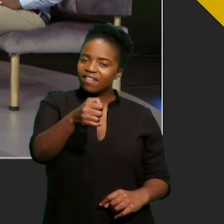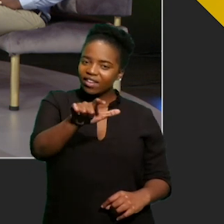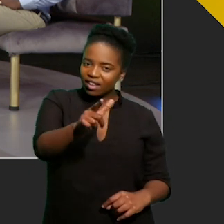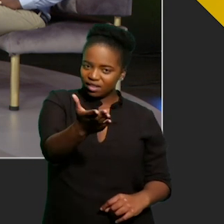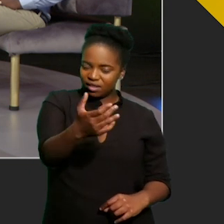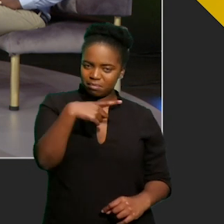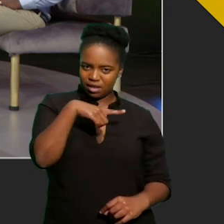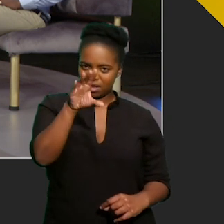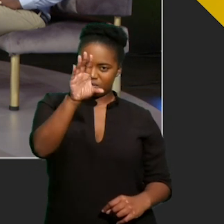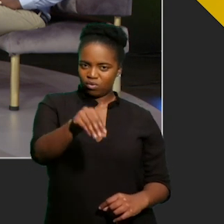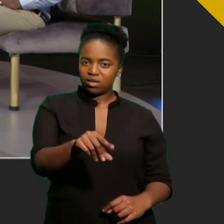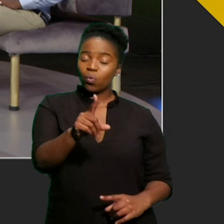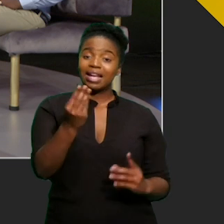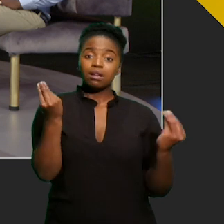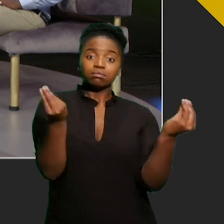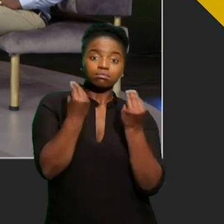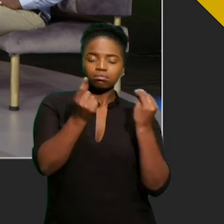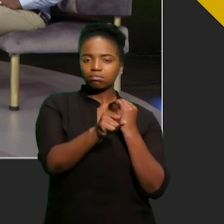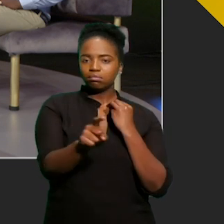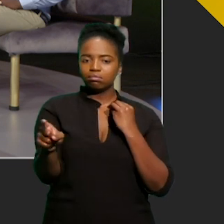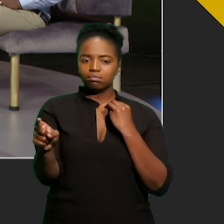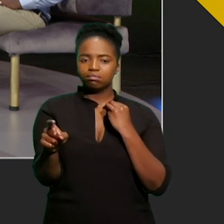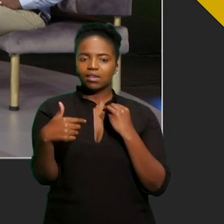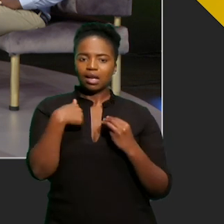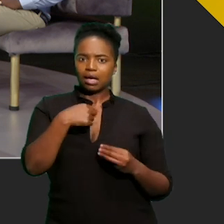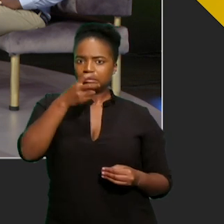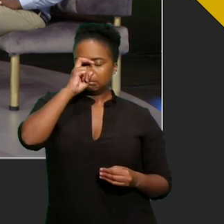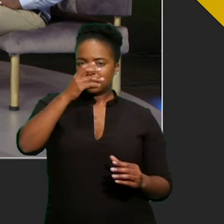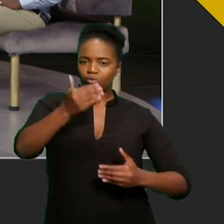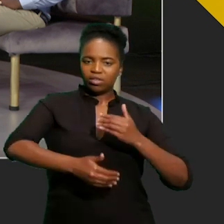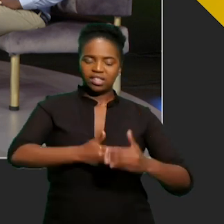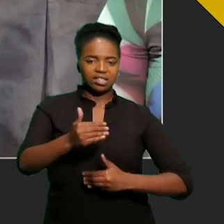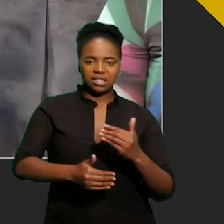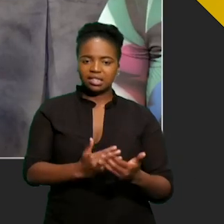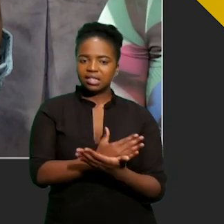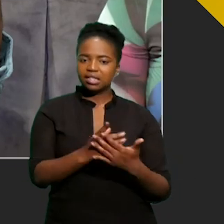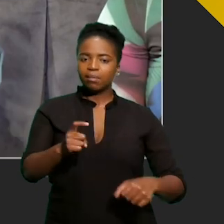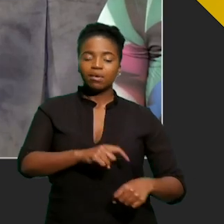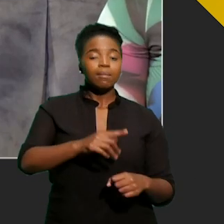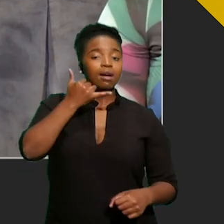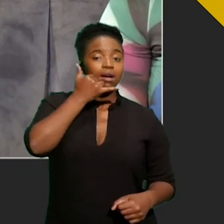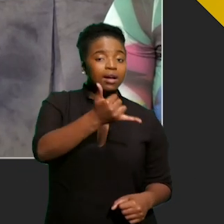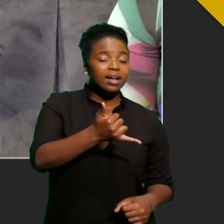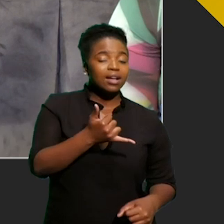here's the thing. Tina, we in entertainment, we don't have such strict processes. You know, sometimes you can be able to call,